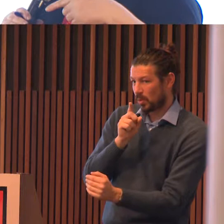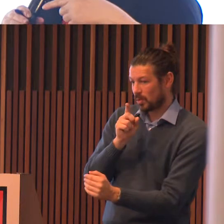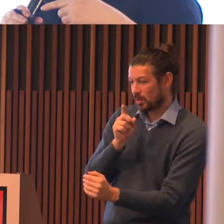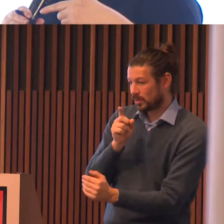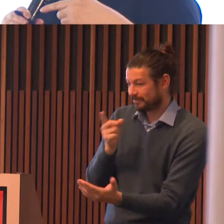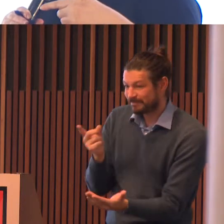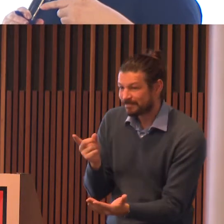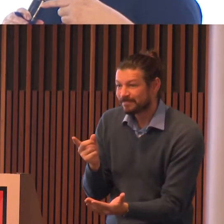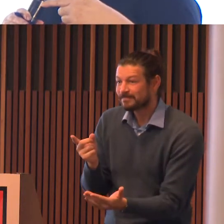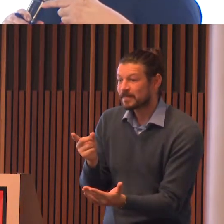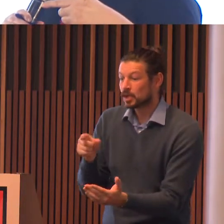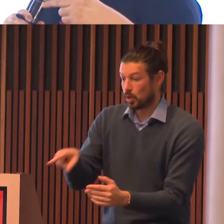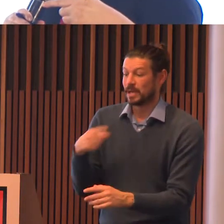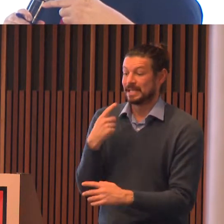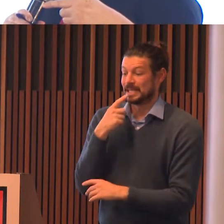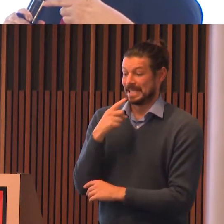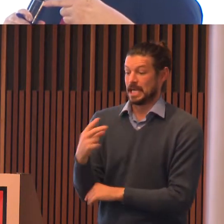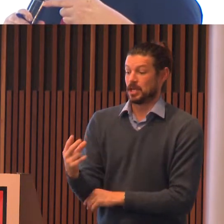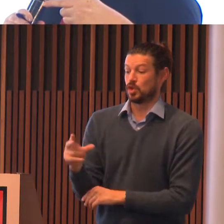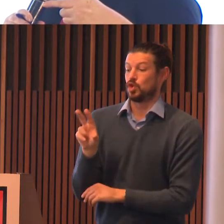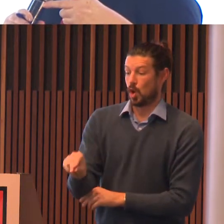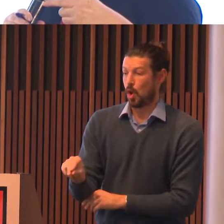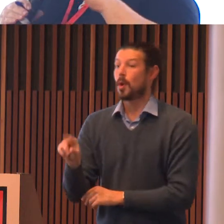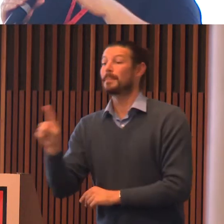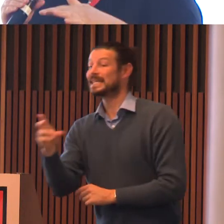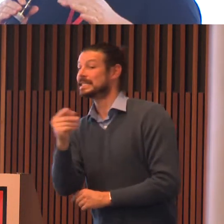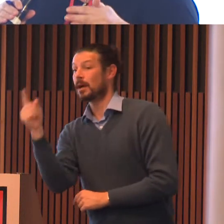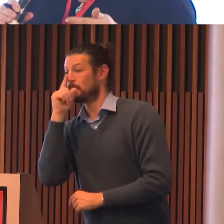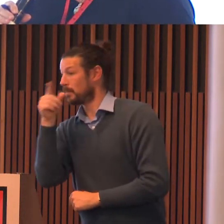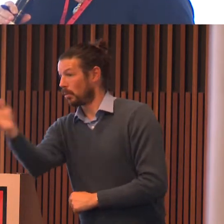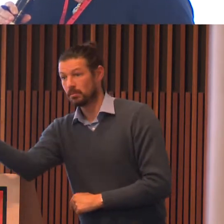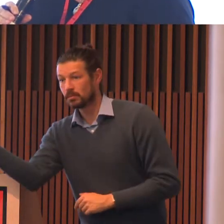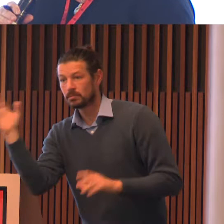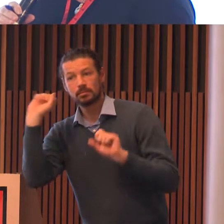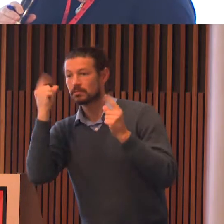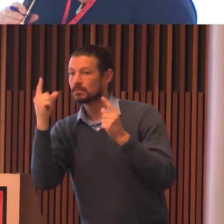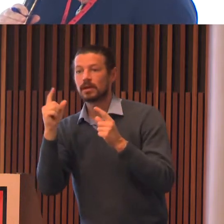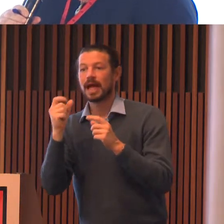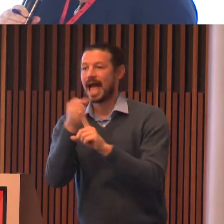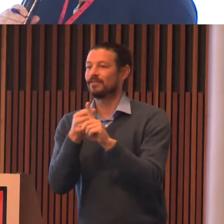that haven't got to us, those people who don't know what advocacy is,